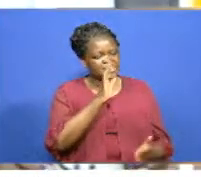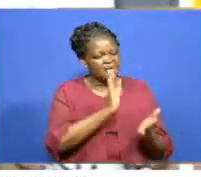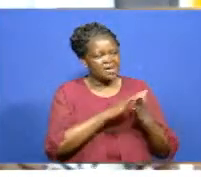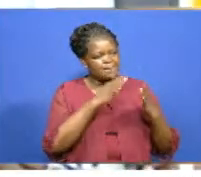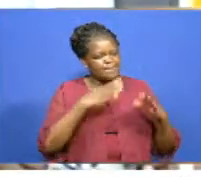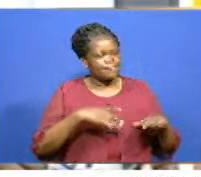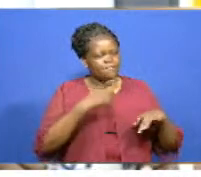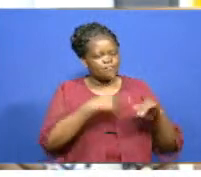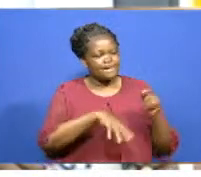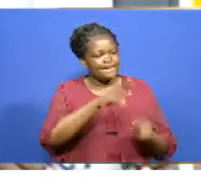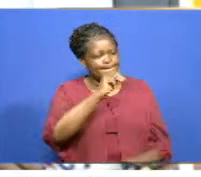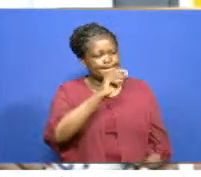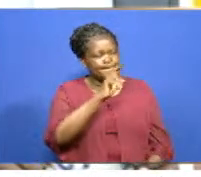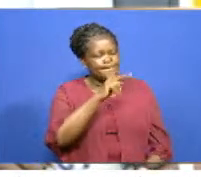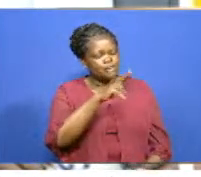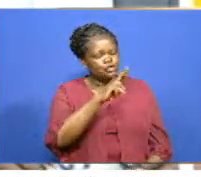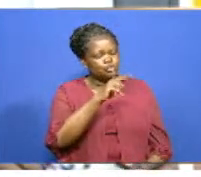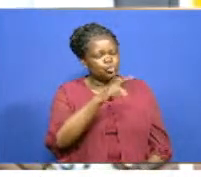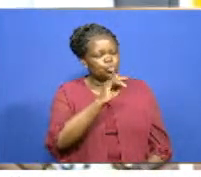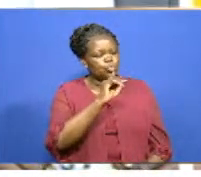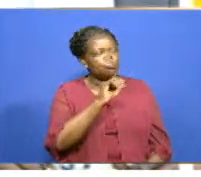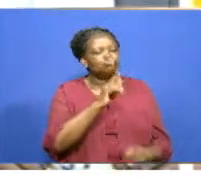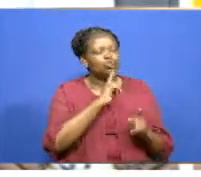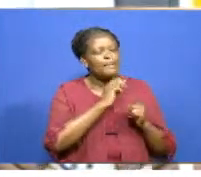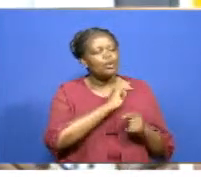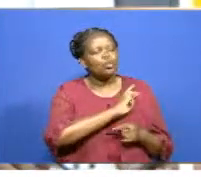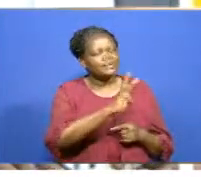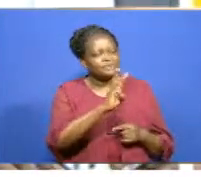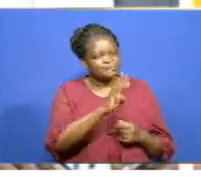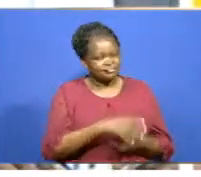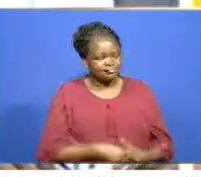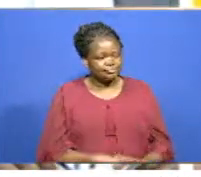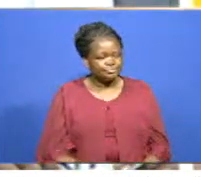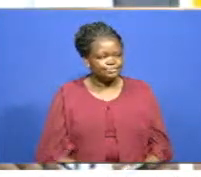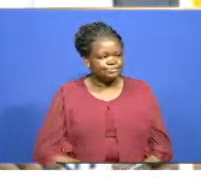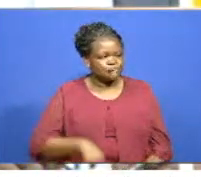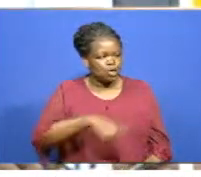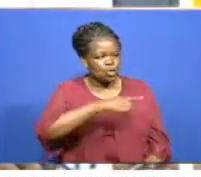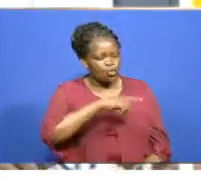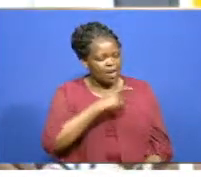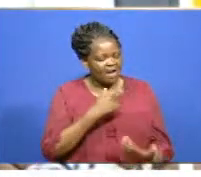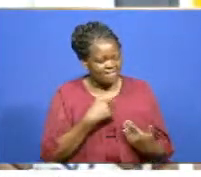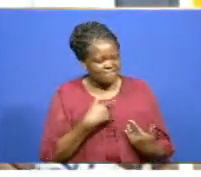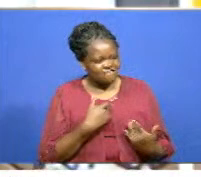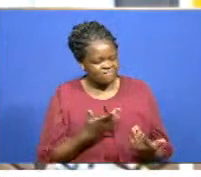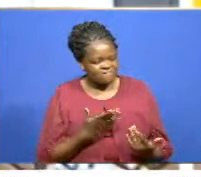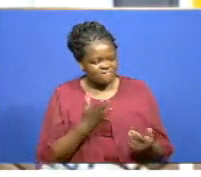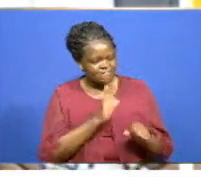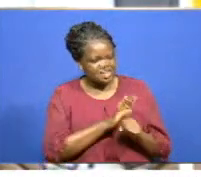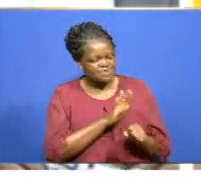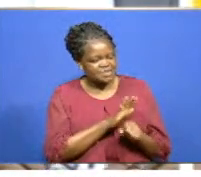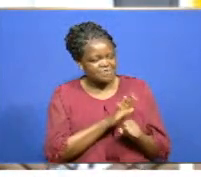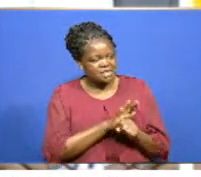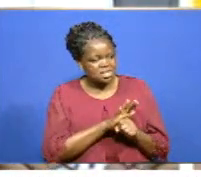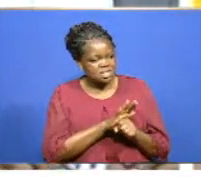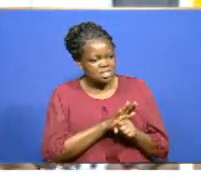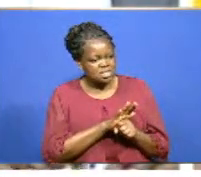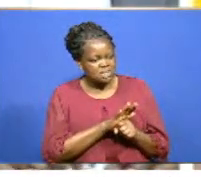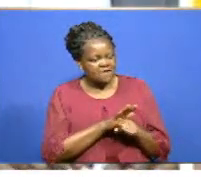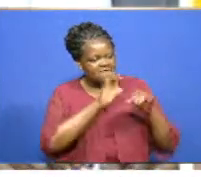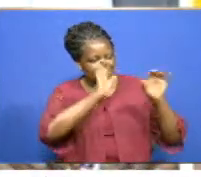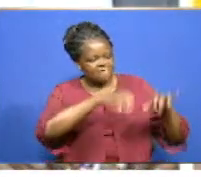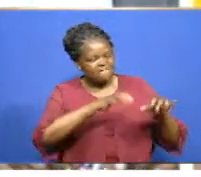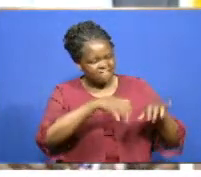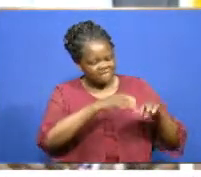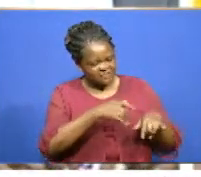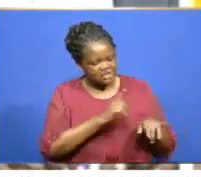people of Matungu. Basically, let's talk about Western. We have a lot of farming, and especially